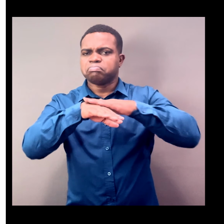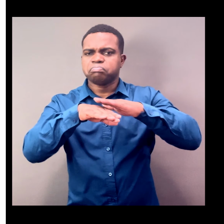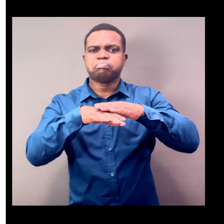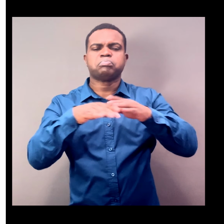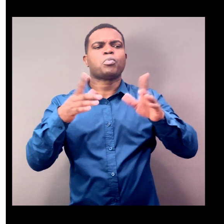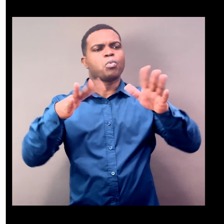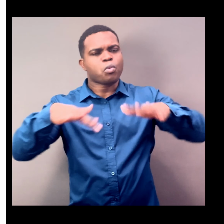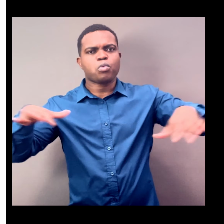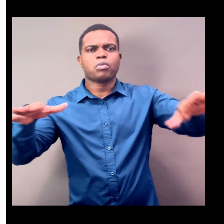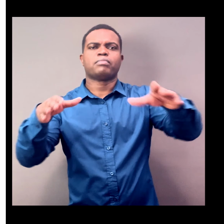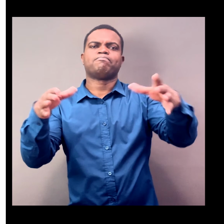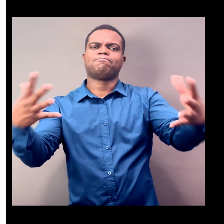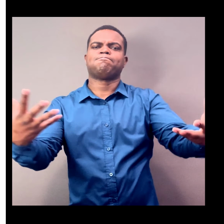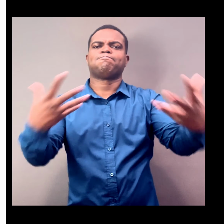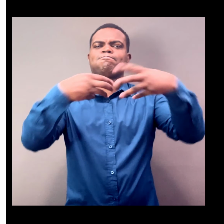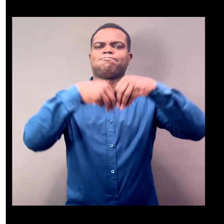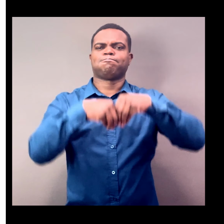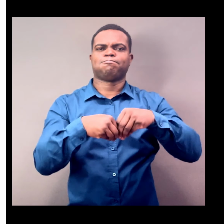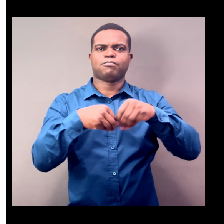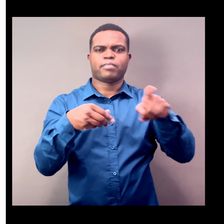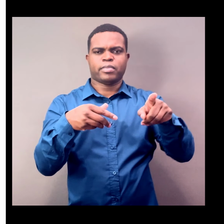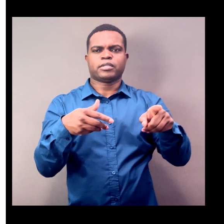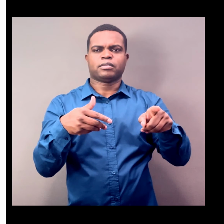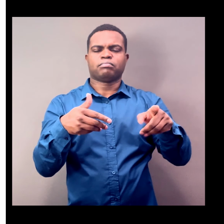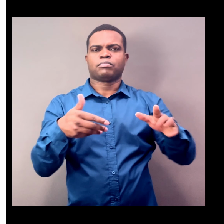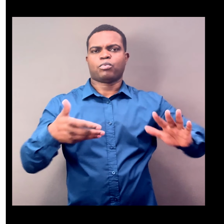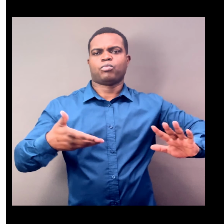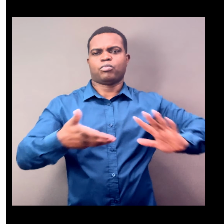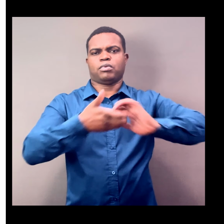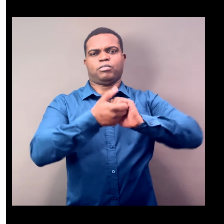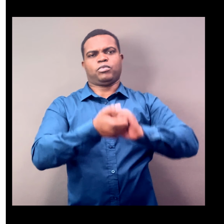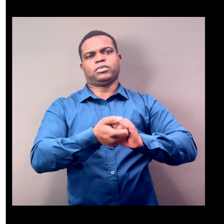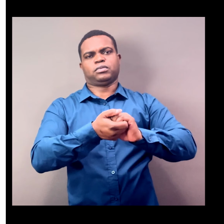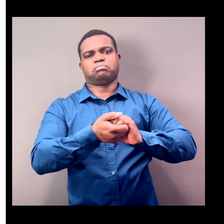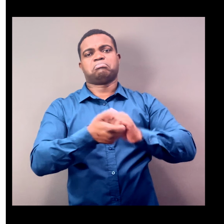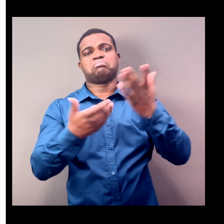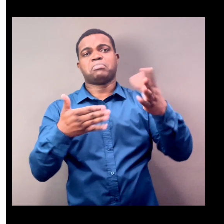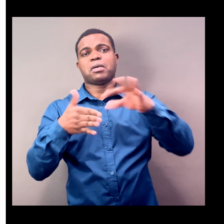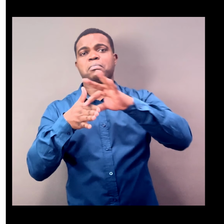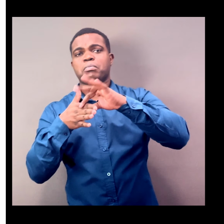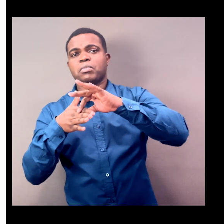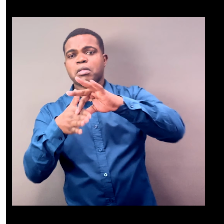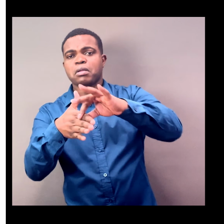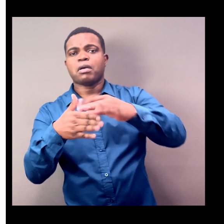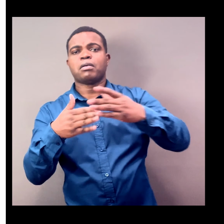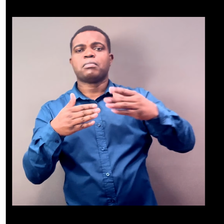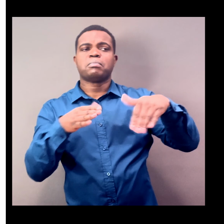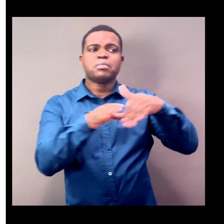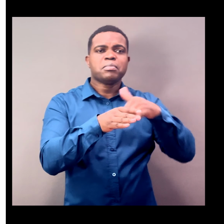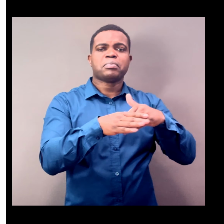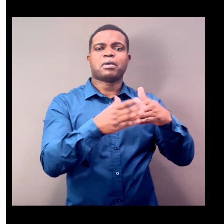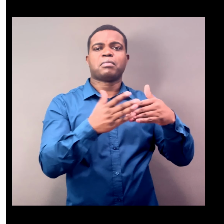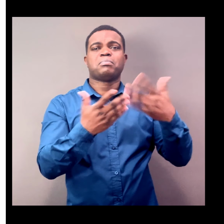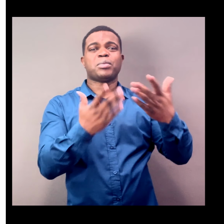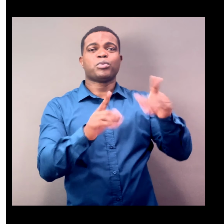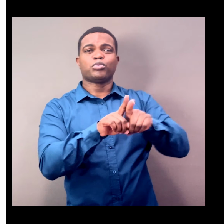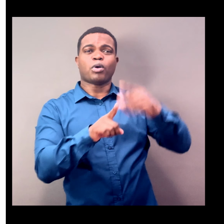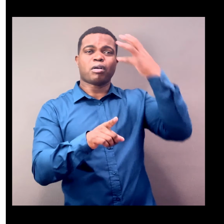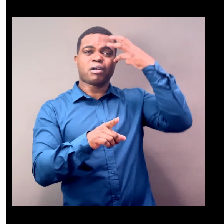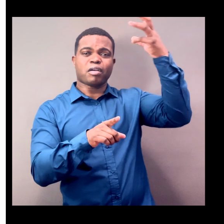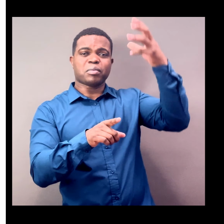different stakeholders. It could be organizations, it could be community members, it could be government